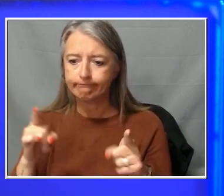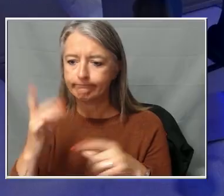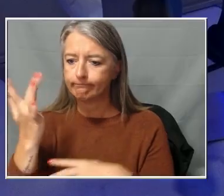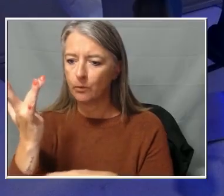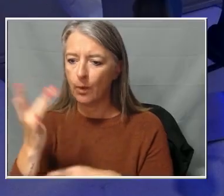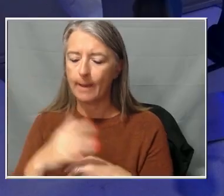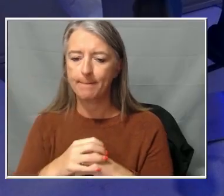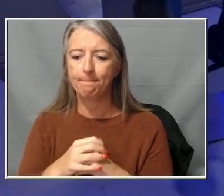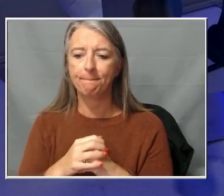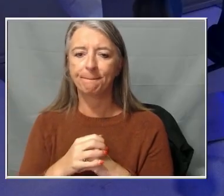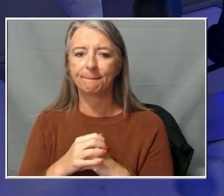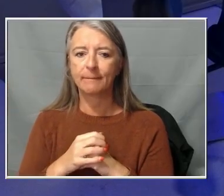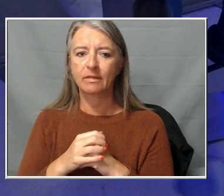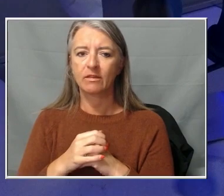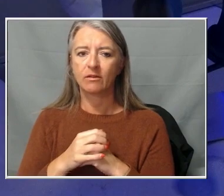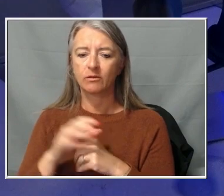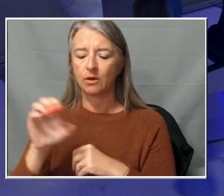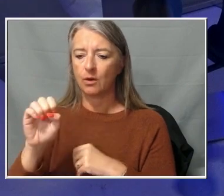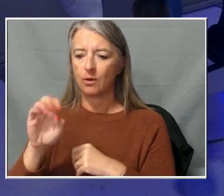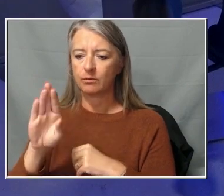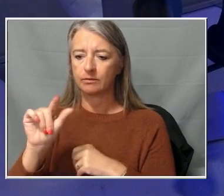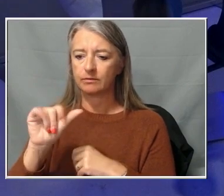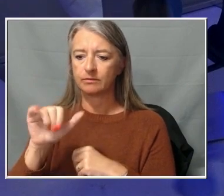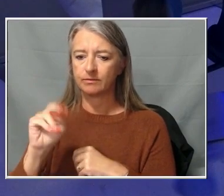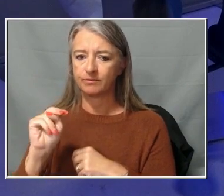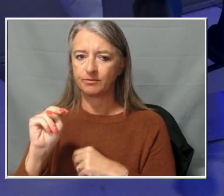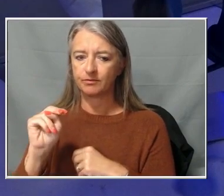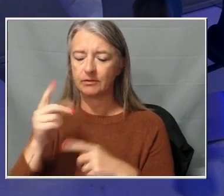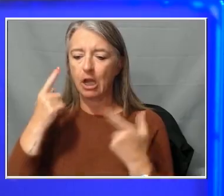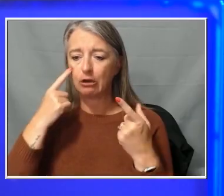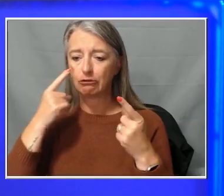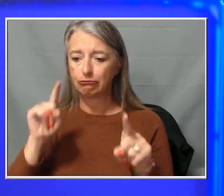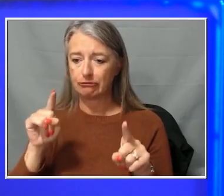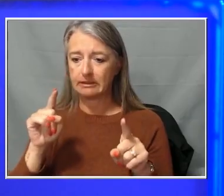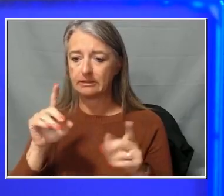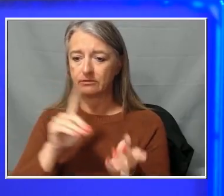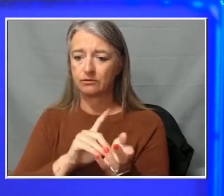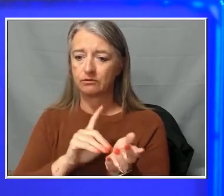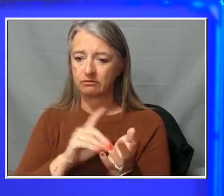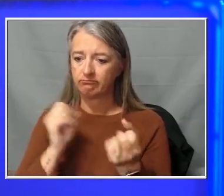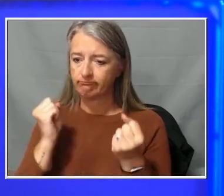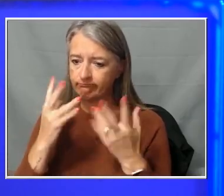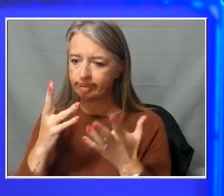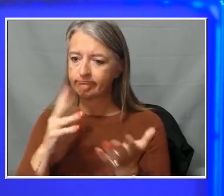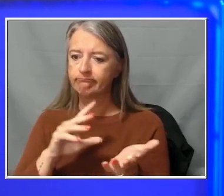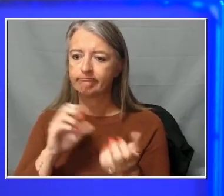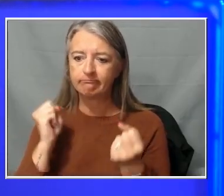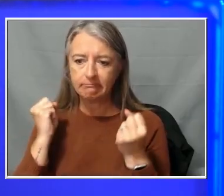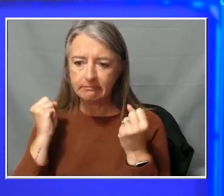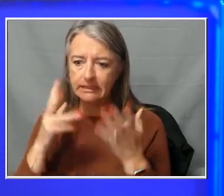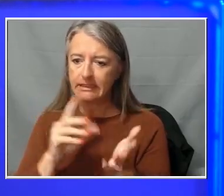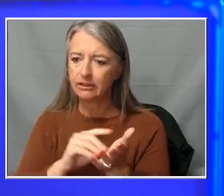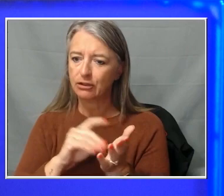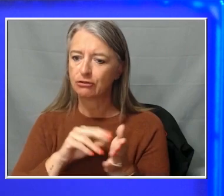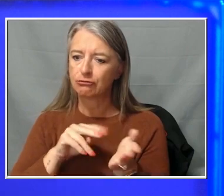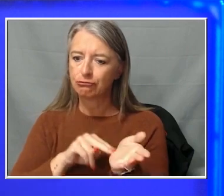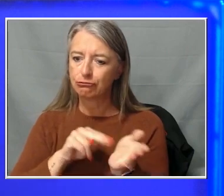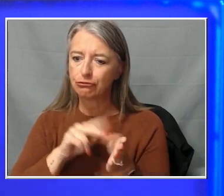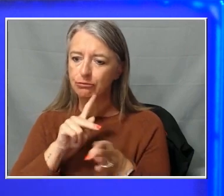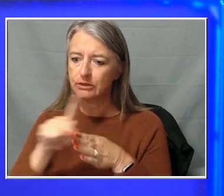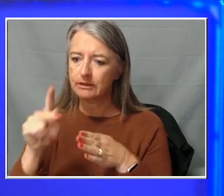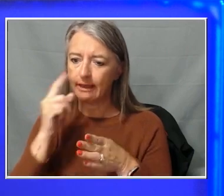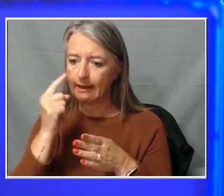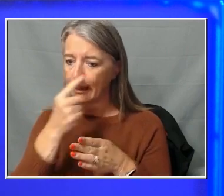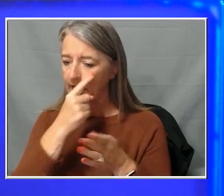did they say? They agree. They, doctor after doctor, nurse practitioners, even eye